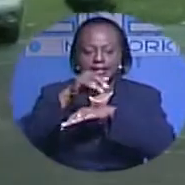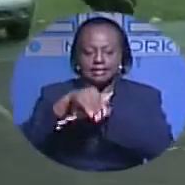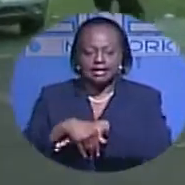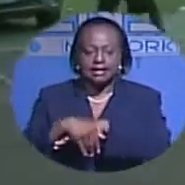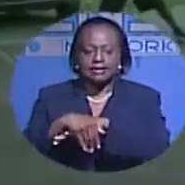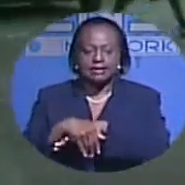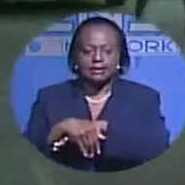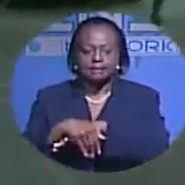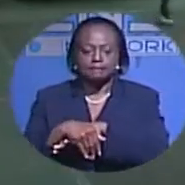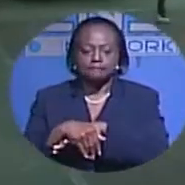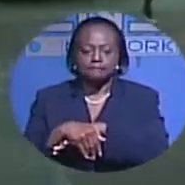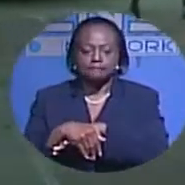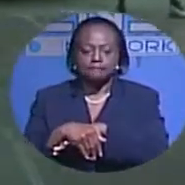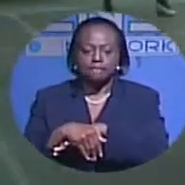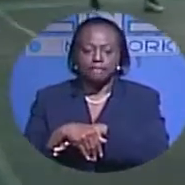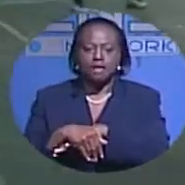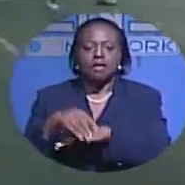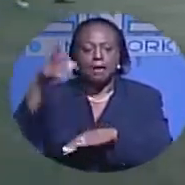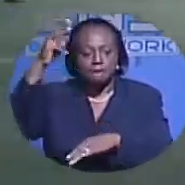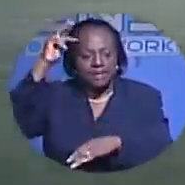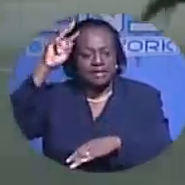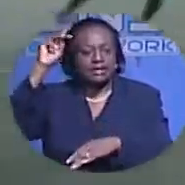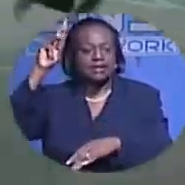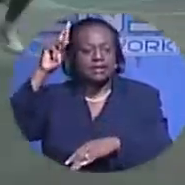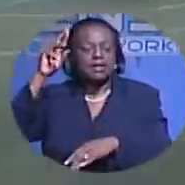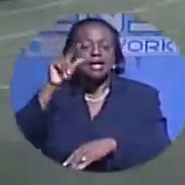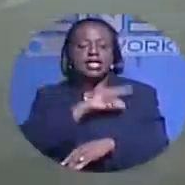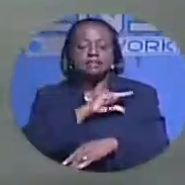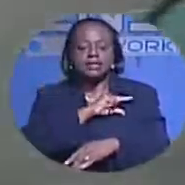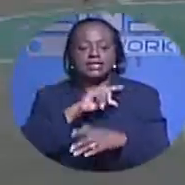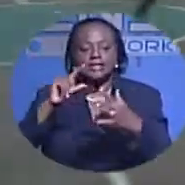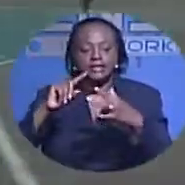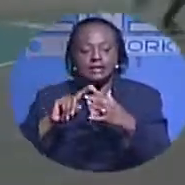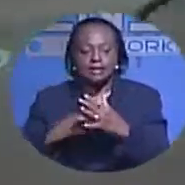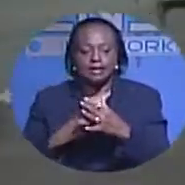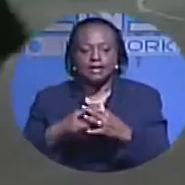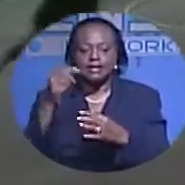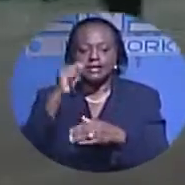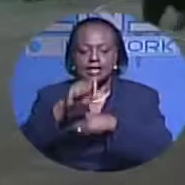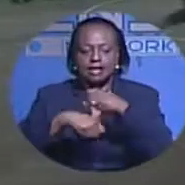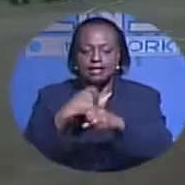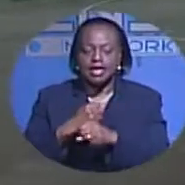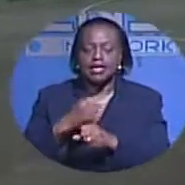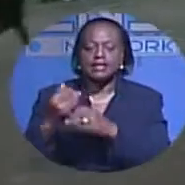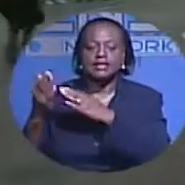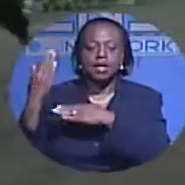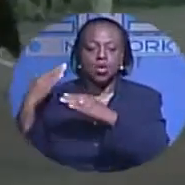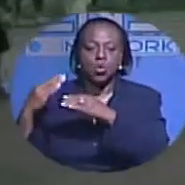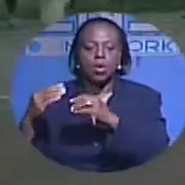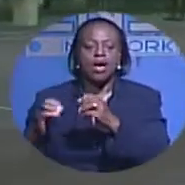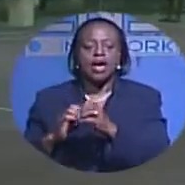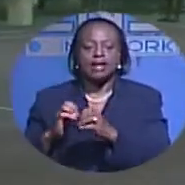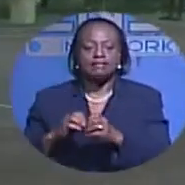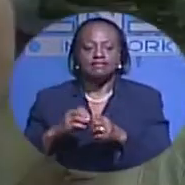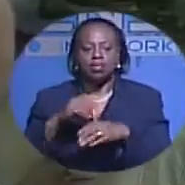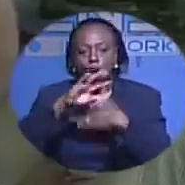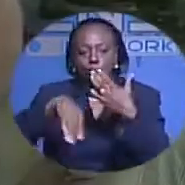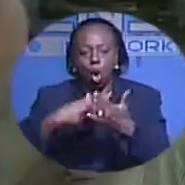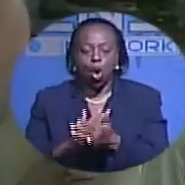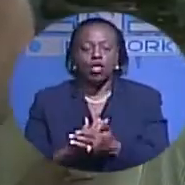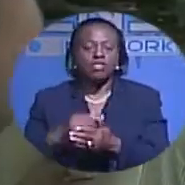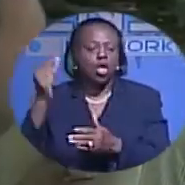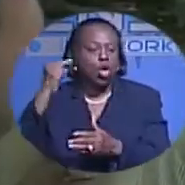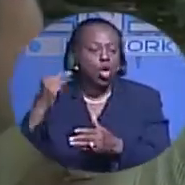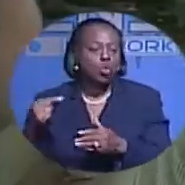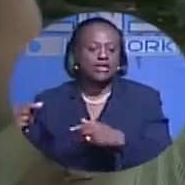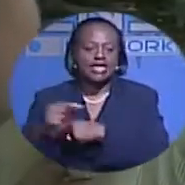much bigger initiative, which Minister Gibson implemented 10 years ago, and it expands to the whole Golden Gates constituency. In Golden Gates, we